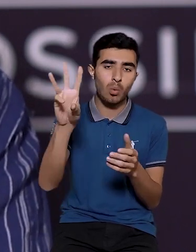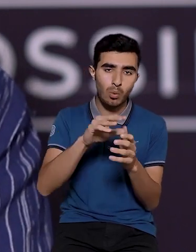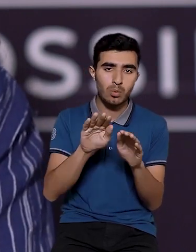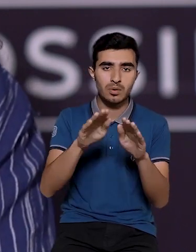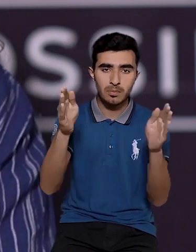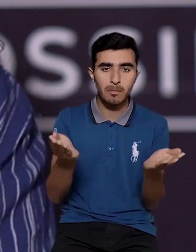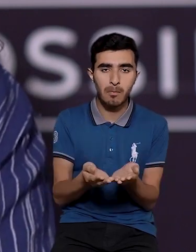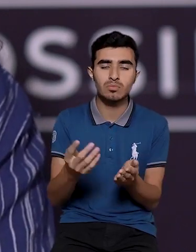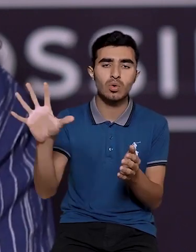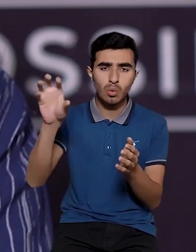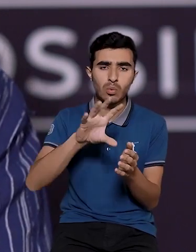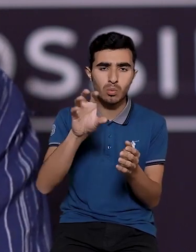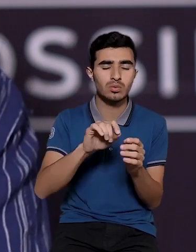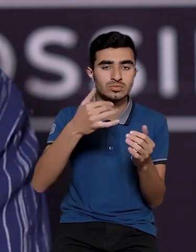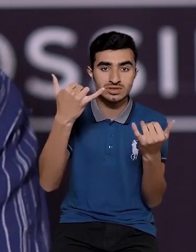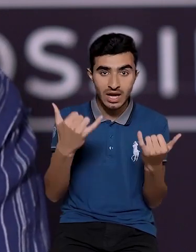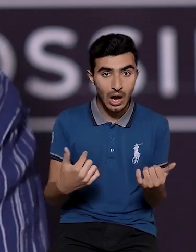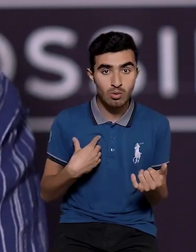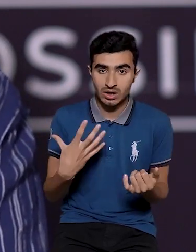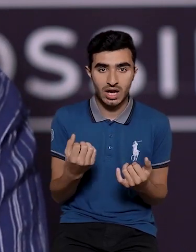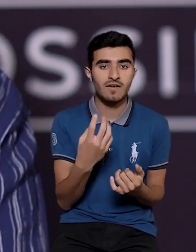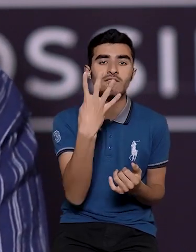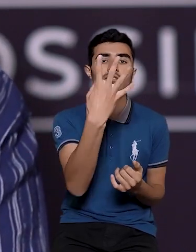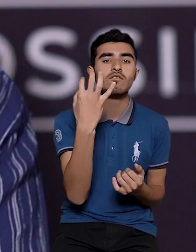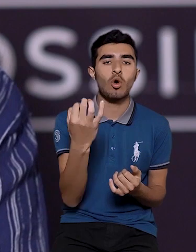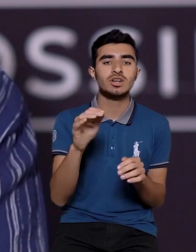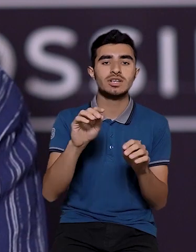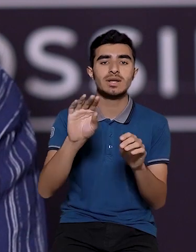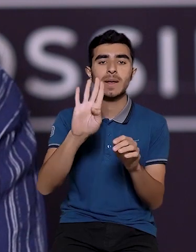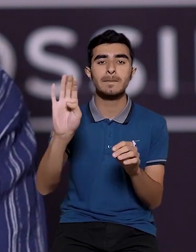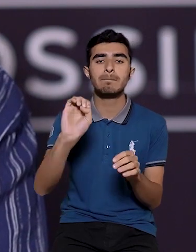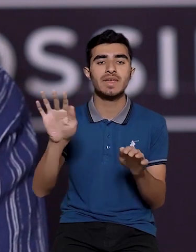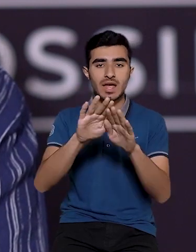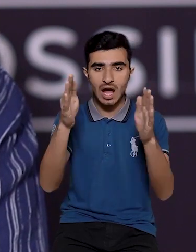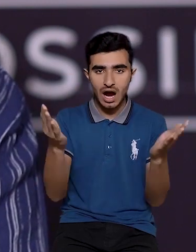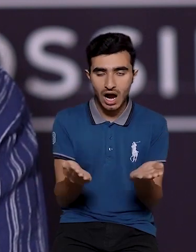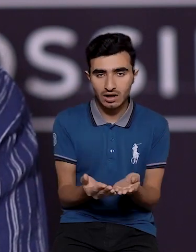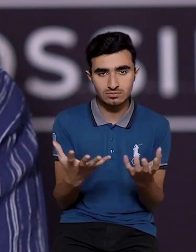hives. Each of these hives has about